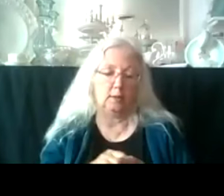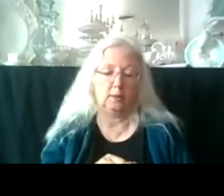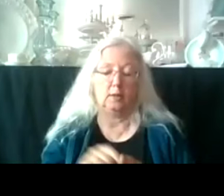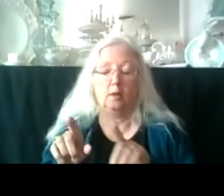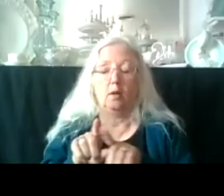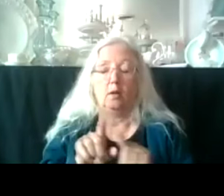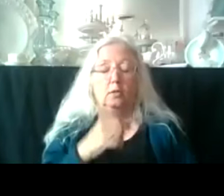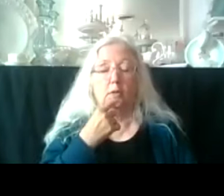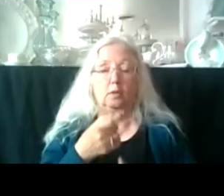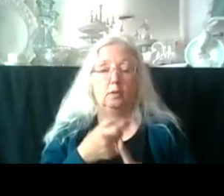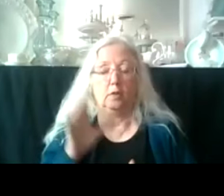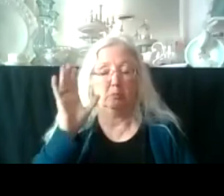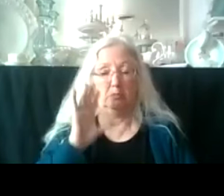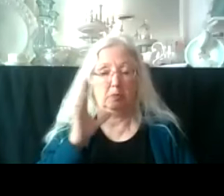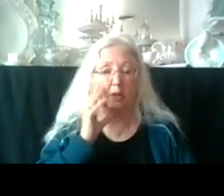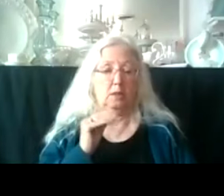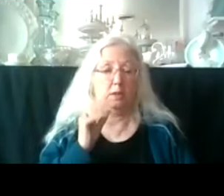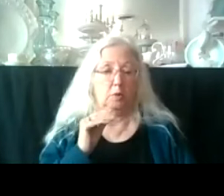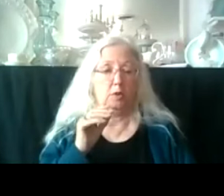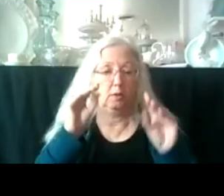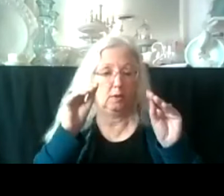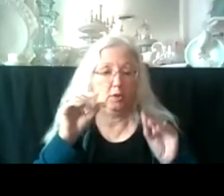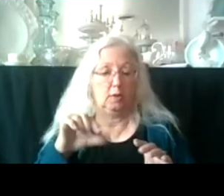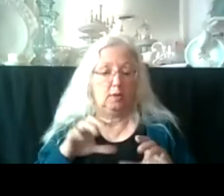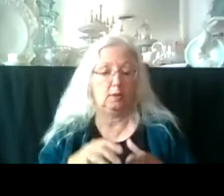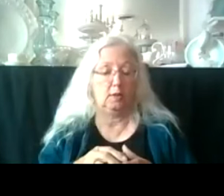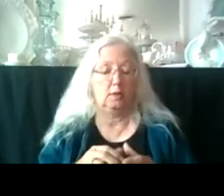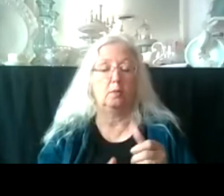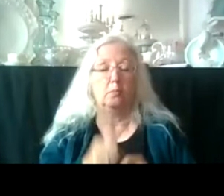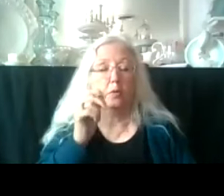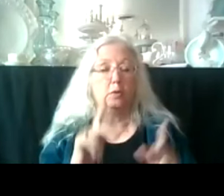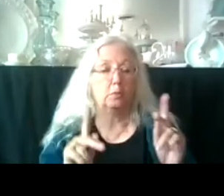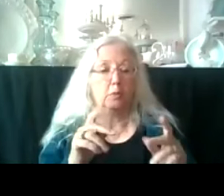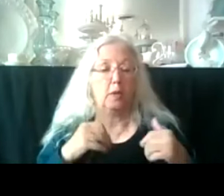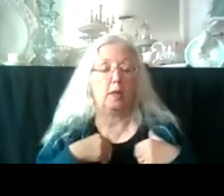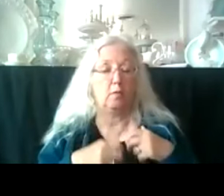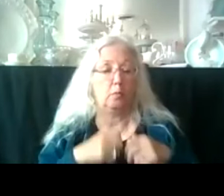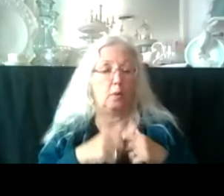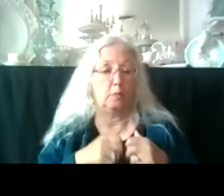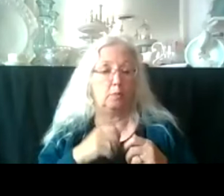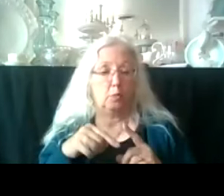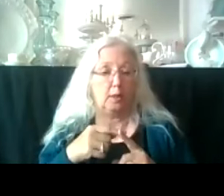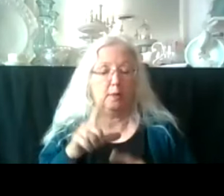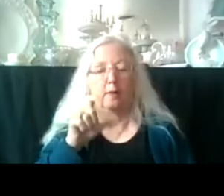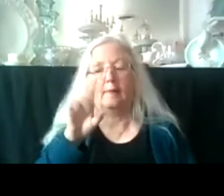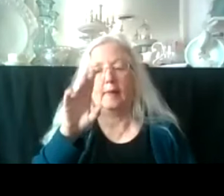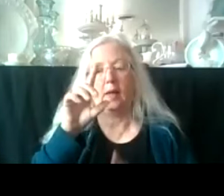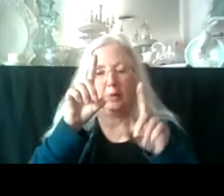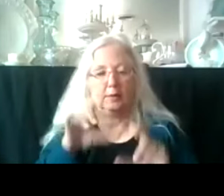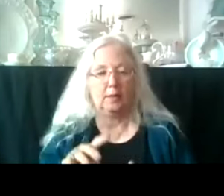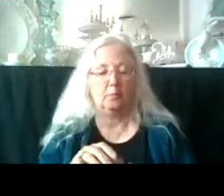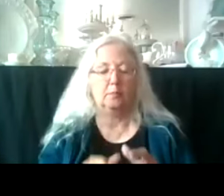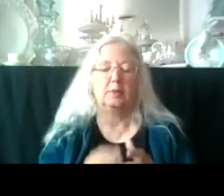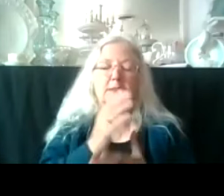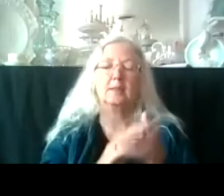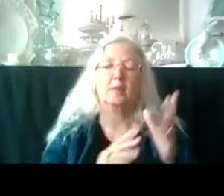past semester and a half of teaching this class, where most people have problems is the lab exams. Some people, especially